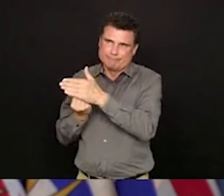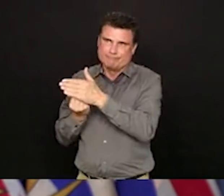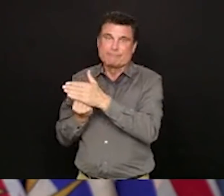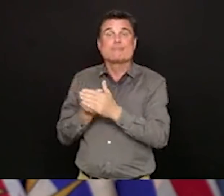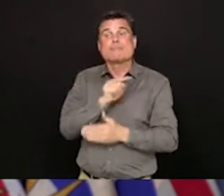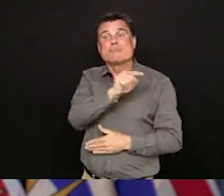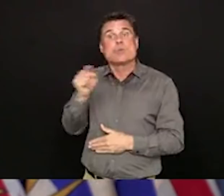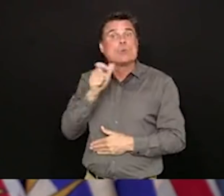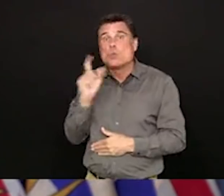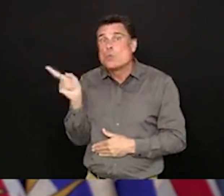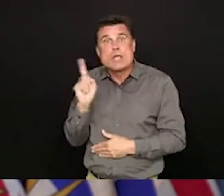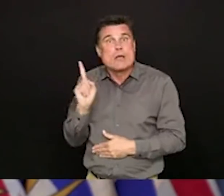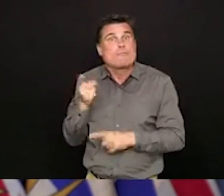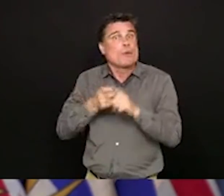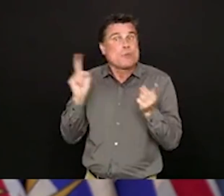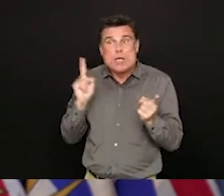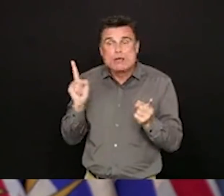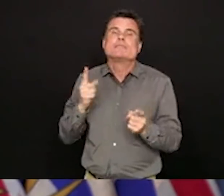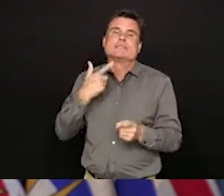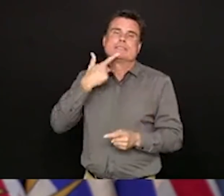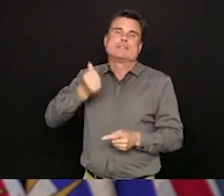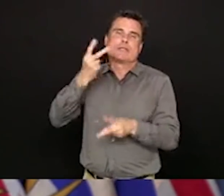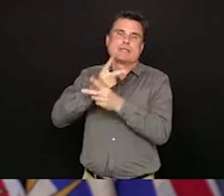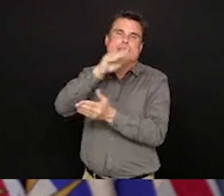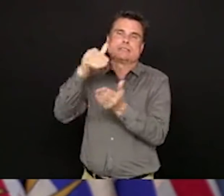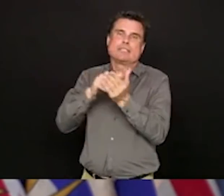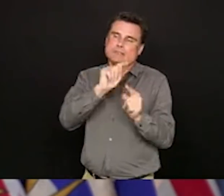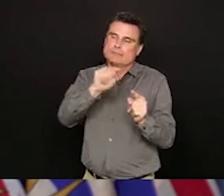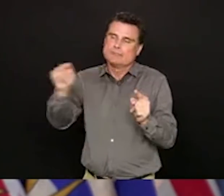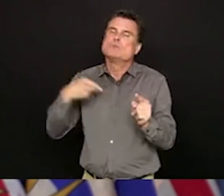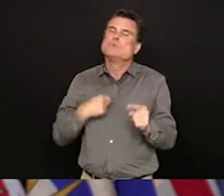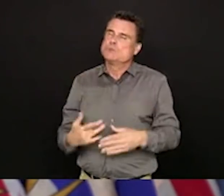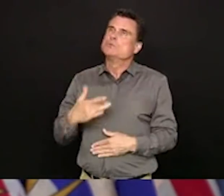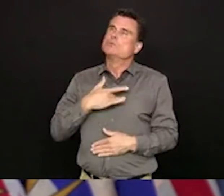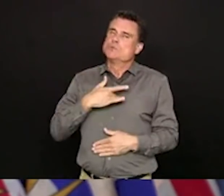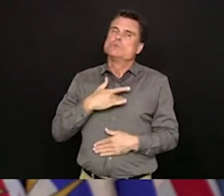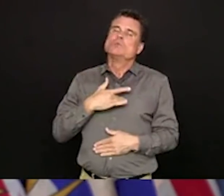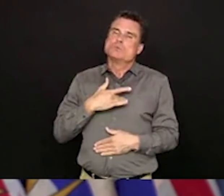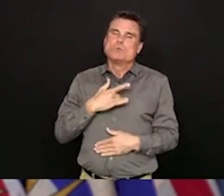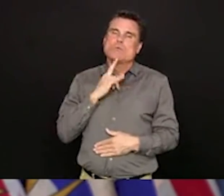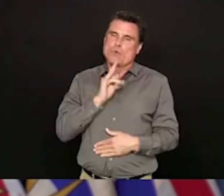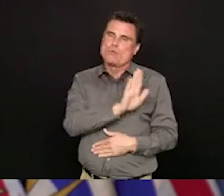have 1,079 people who are fully recovered from COVID-19.